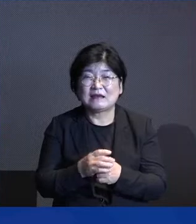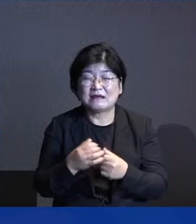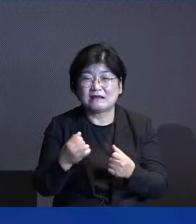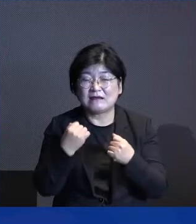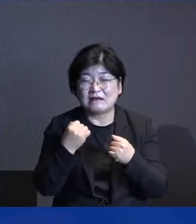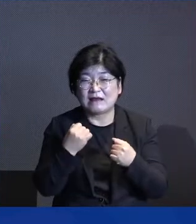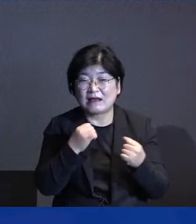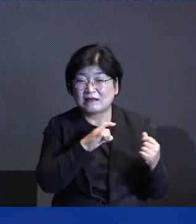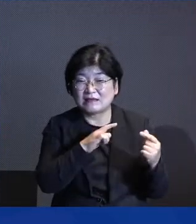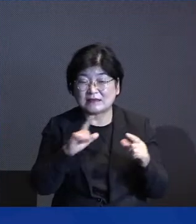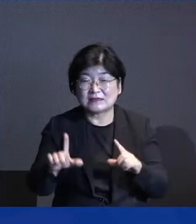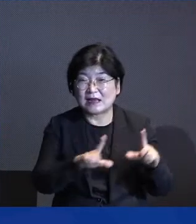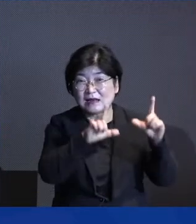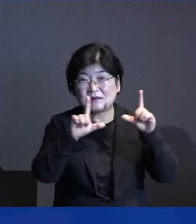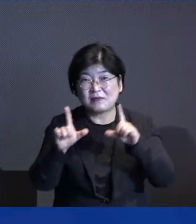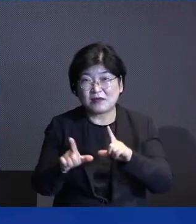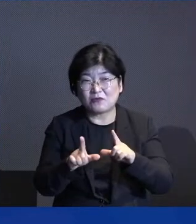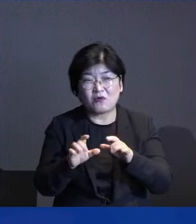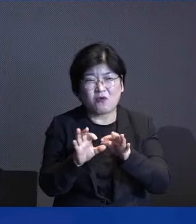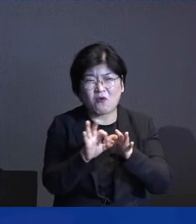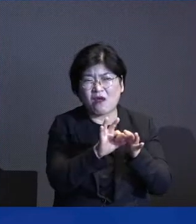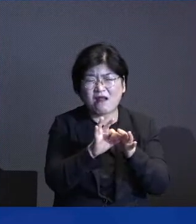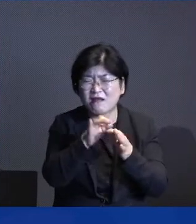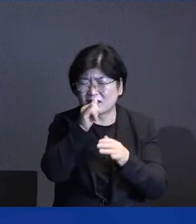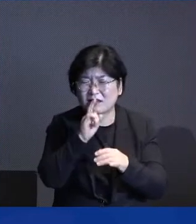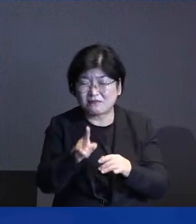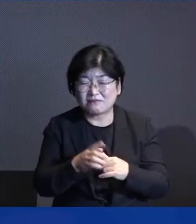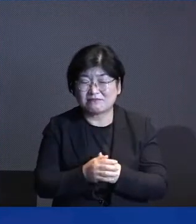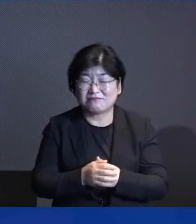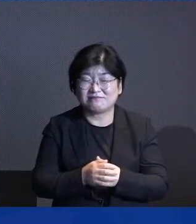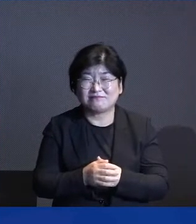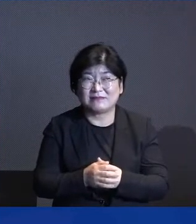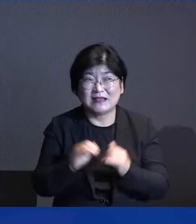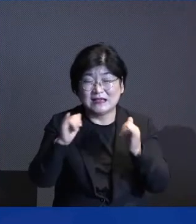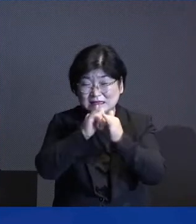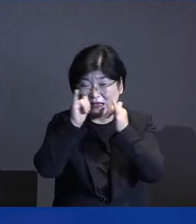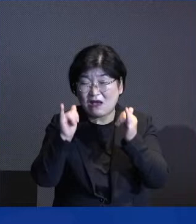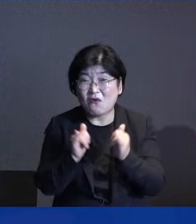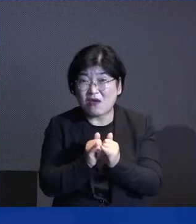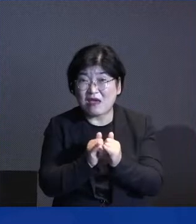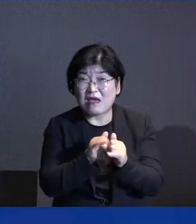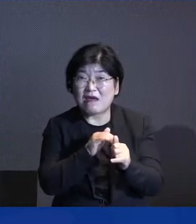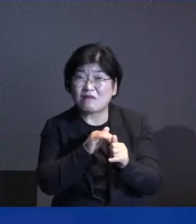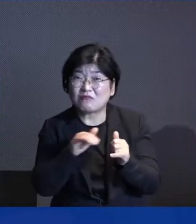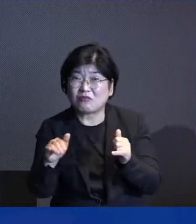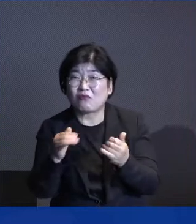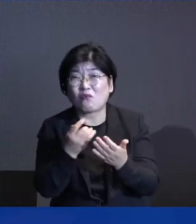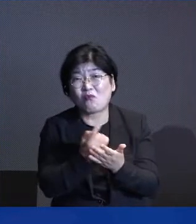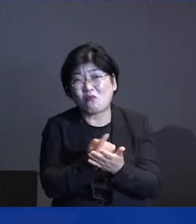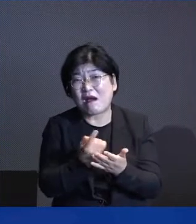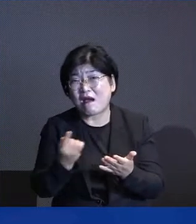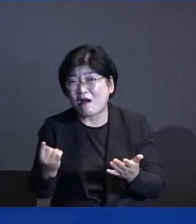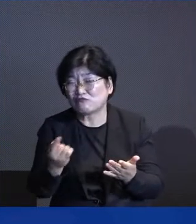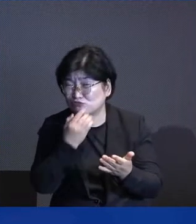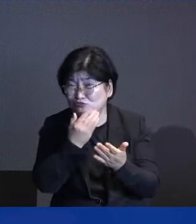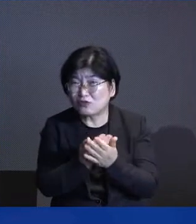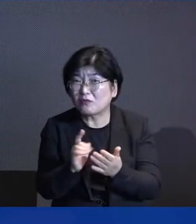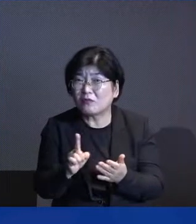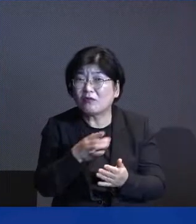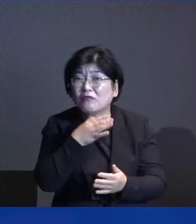intercorrelated. And why social exclusion matters? Because the social exclusion in later life appeared